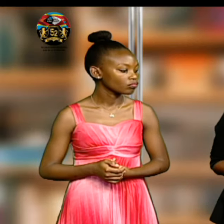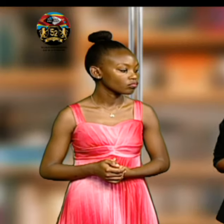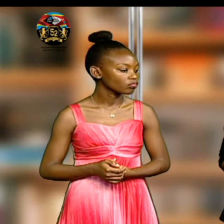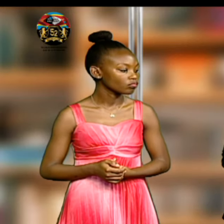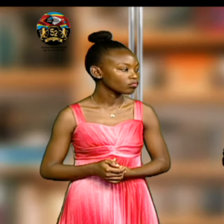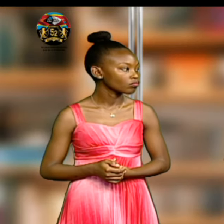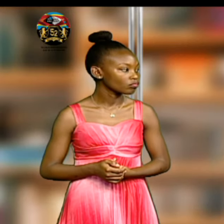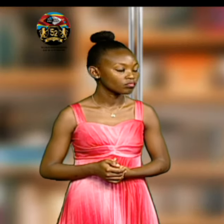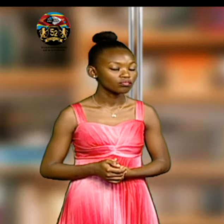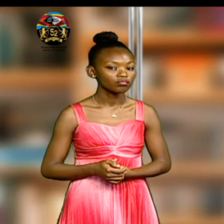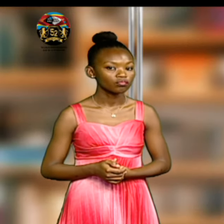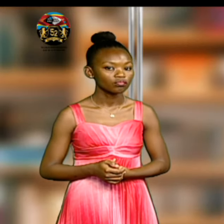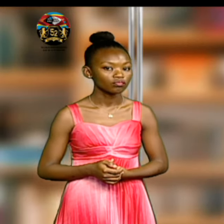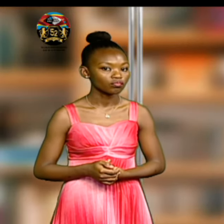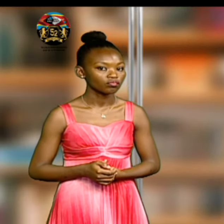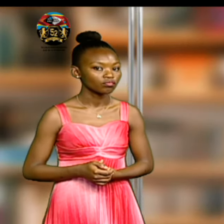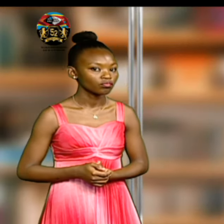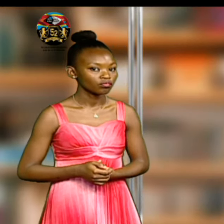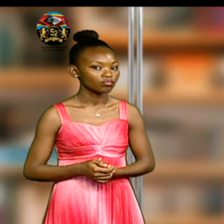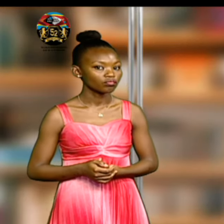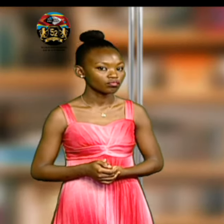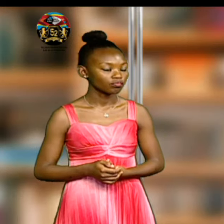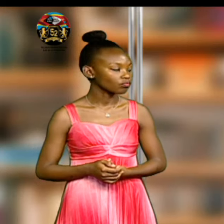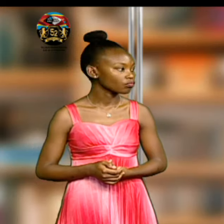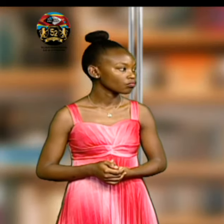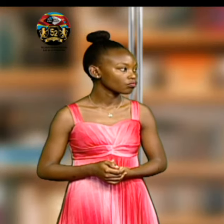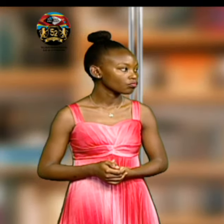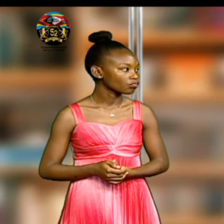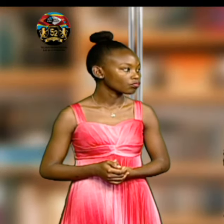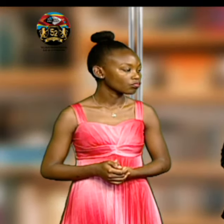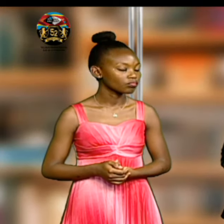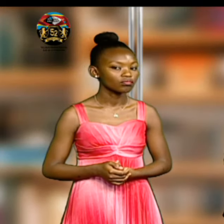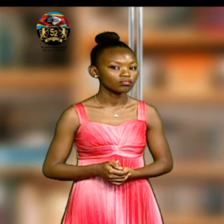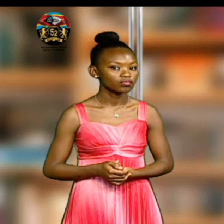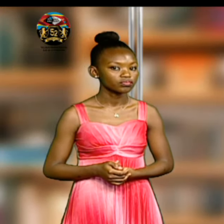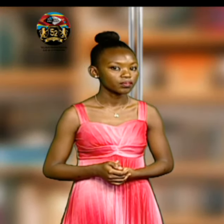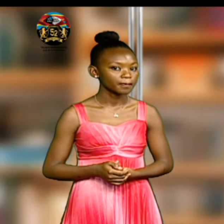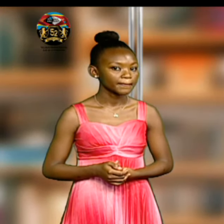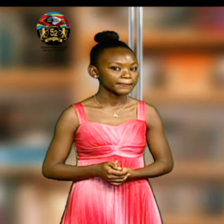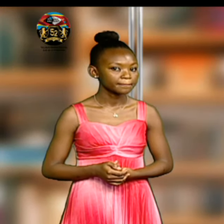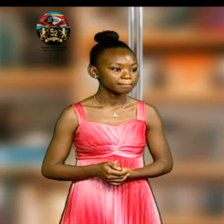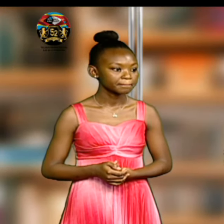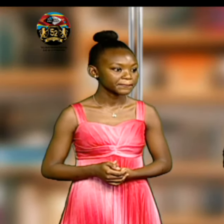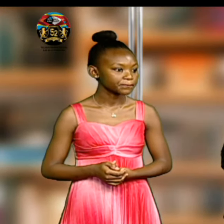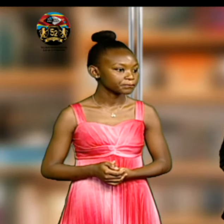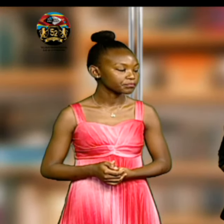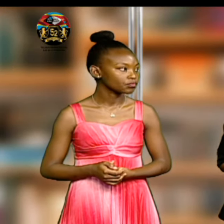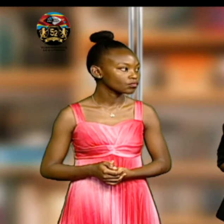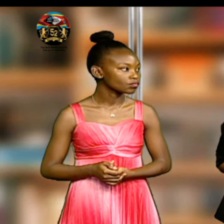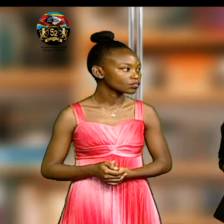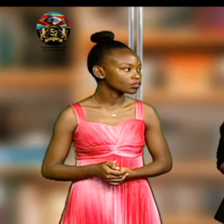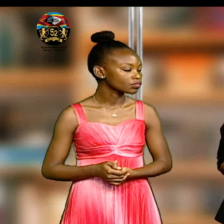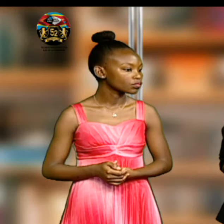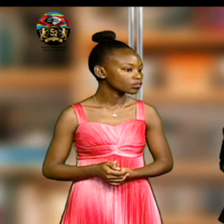again. The first language we're going to do is Siswati, and then we are going to do religious education for Form 3. Then we are going to do